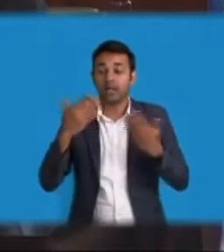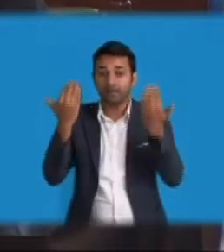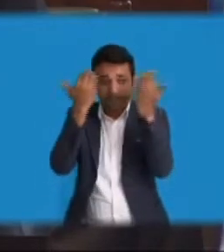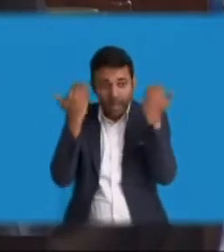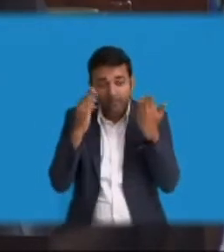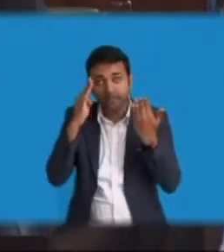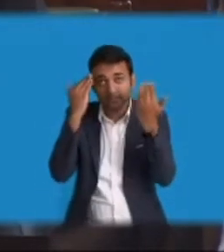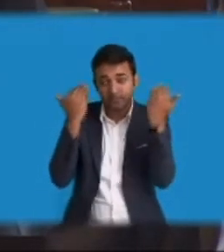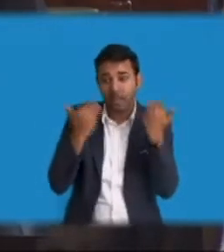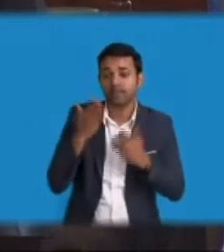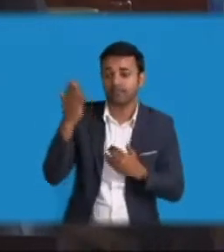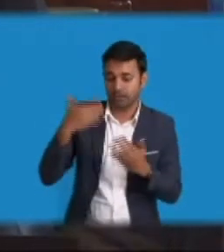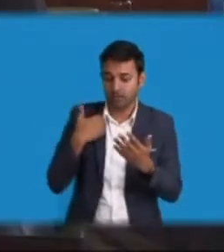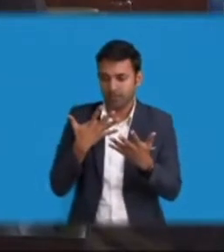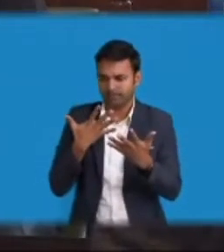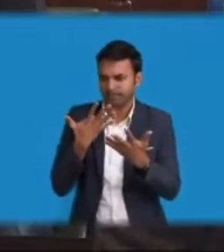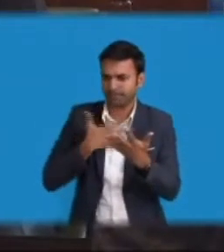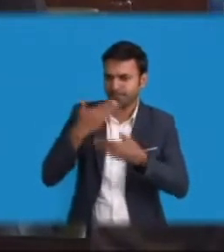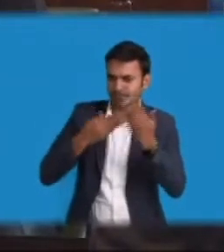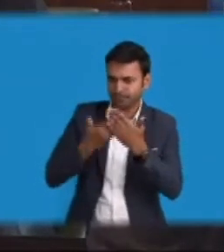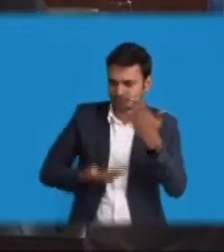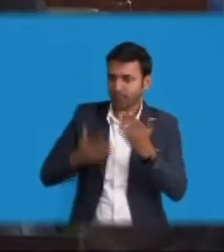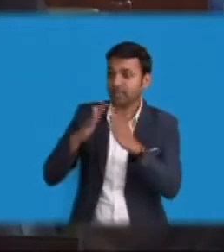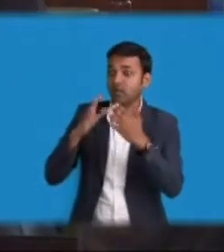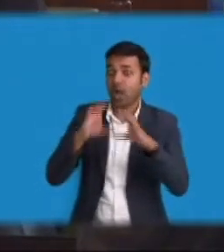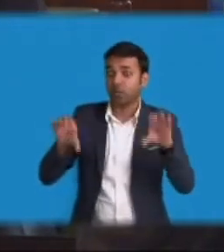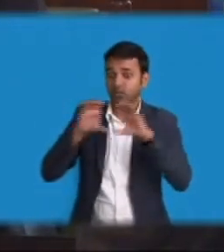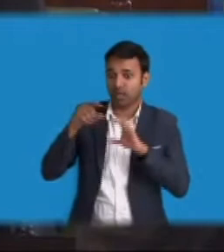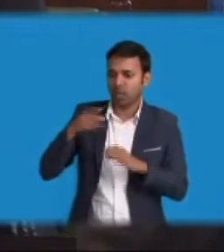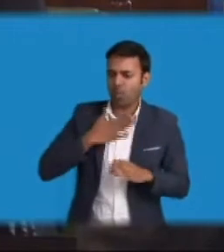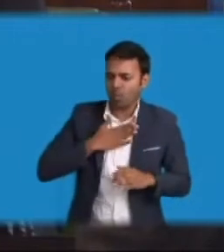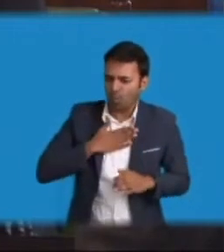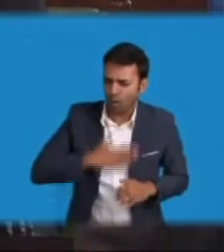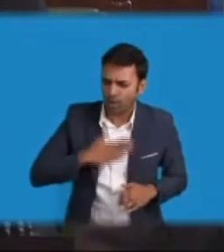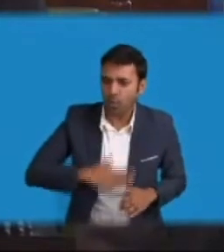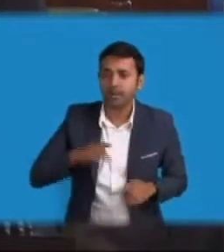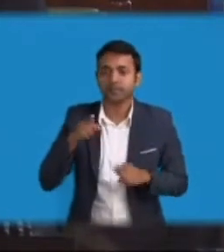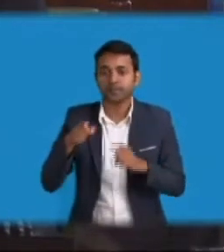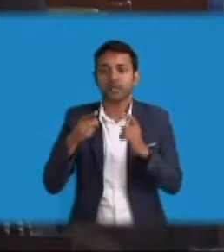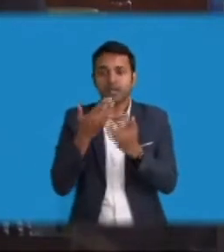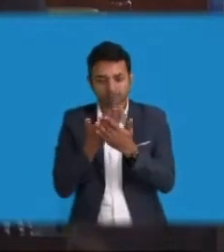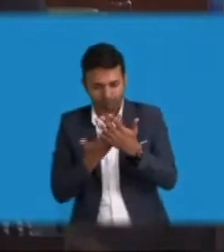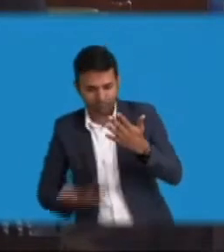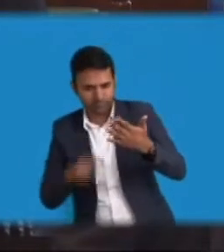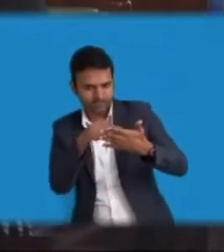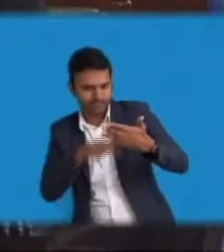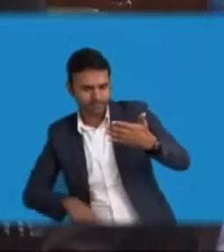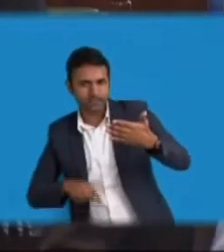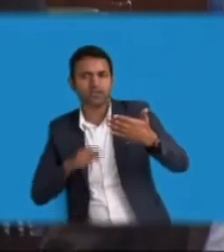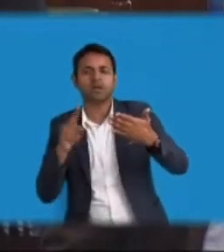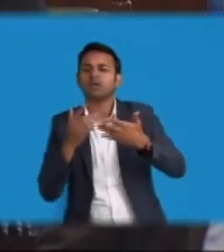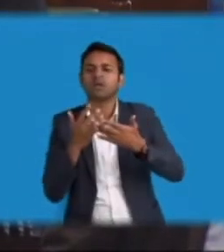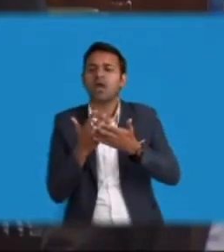projects of our municipal councils, I would like to point out all this has happened in the space of the